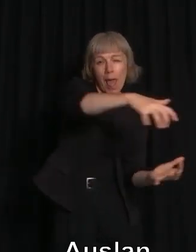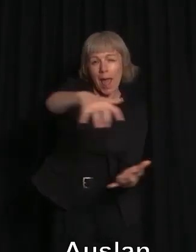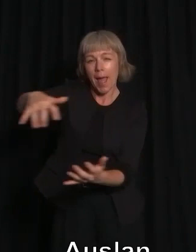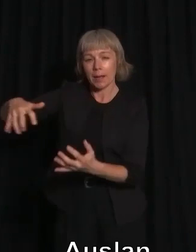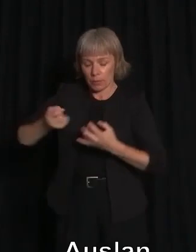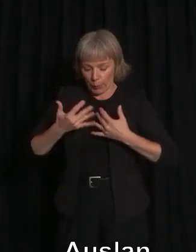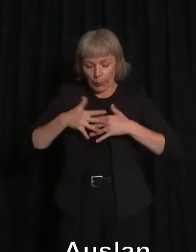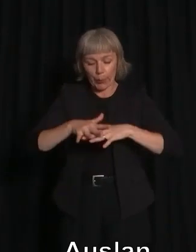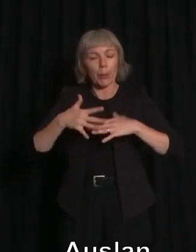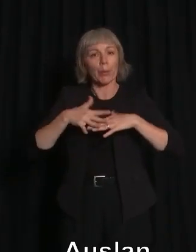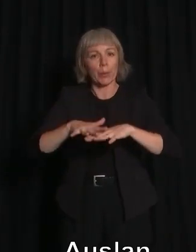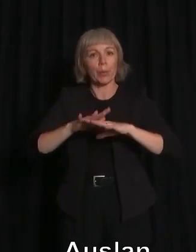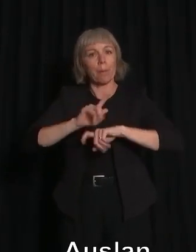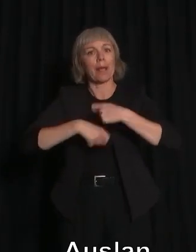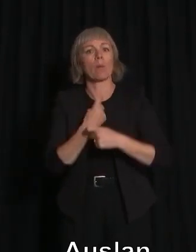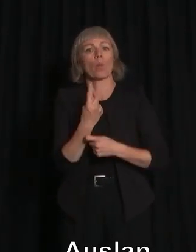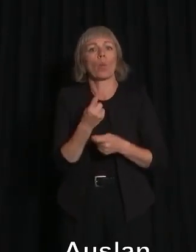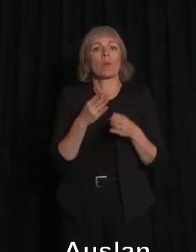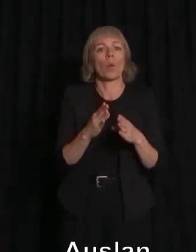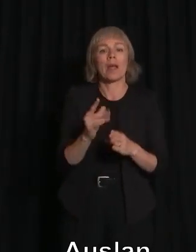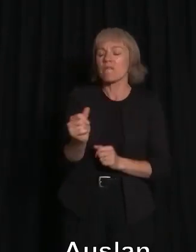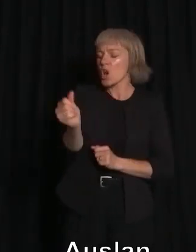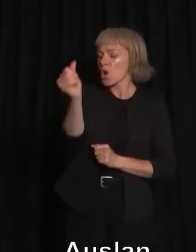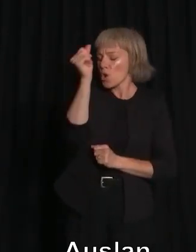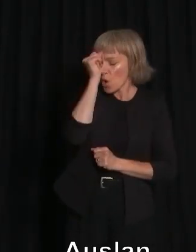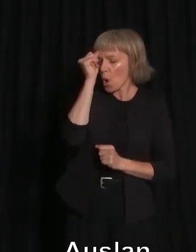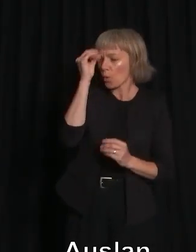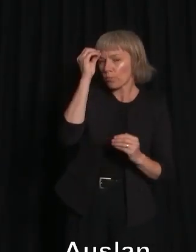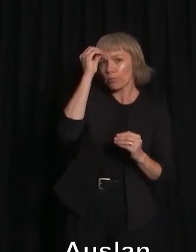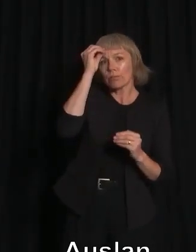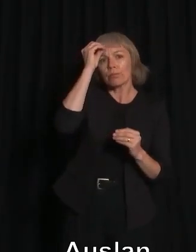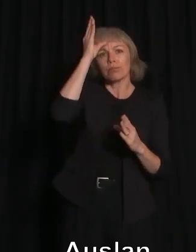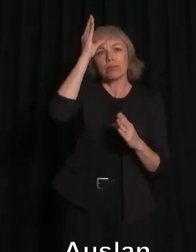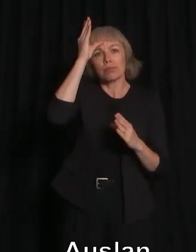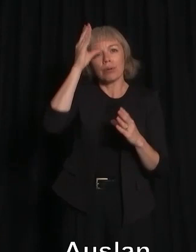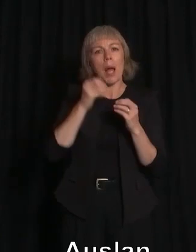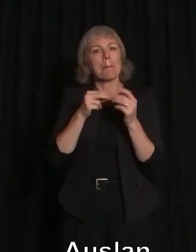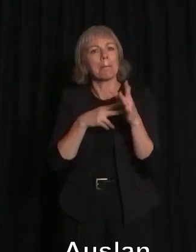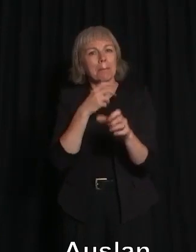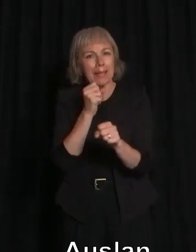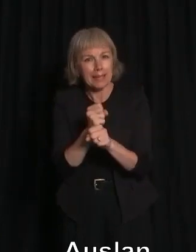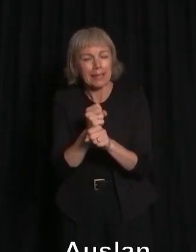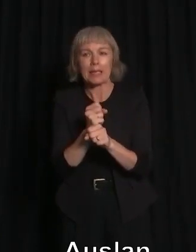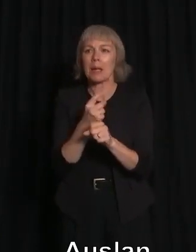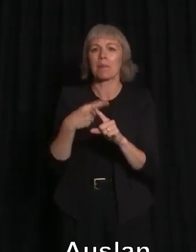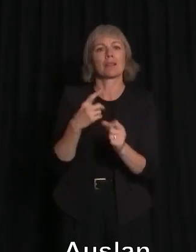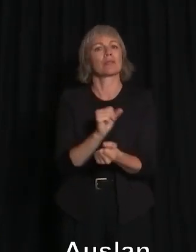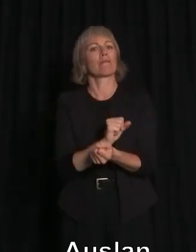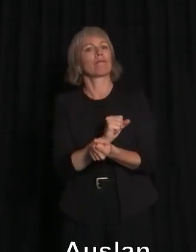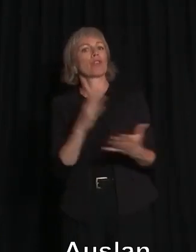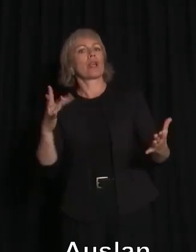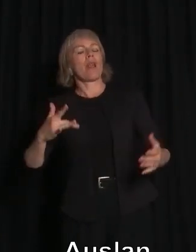of knowing, collective ways of being, and doing openly and freely.